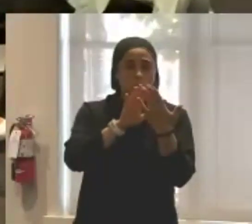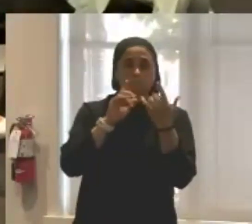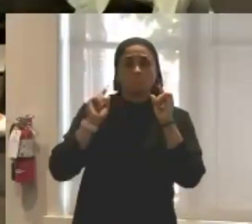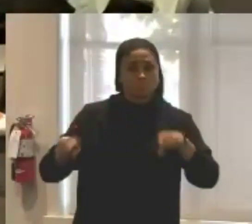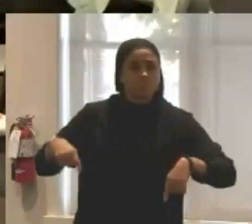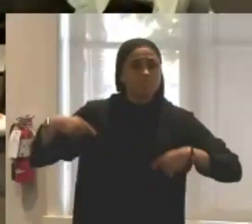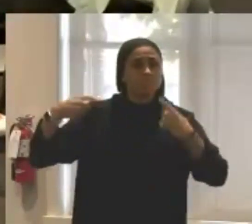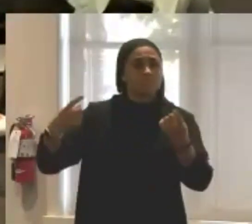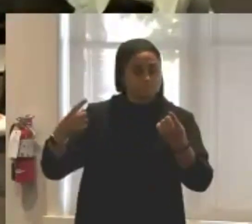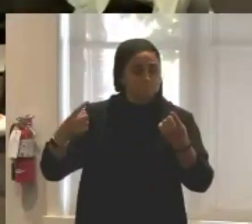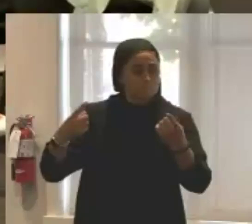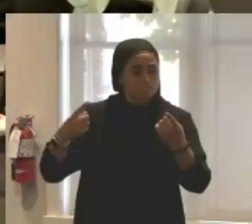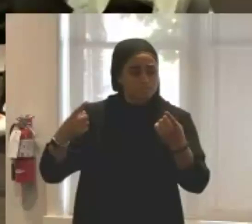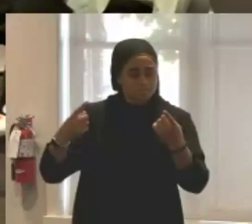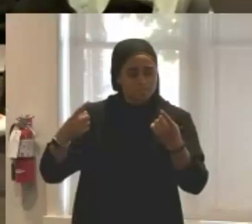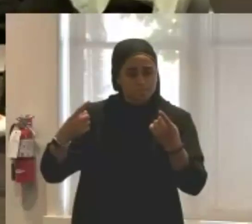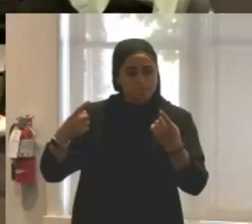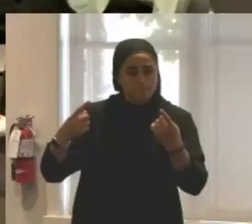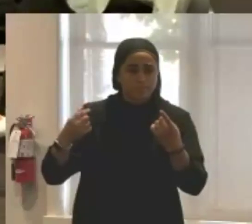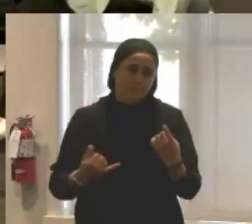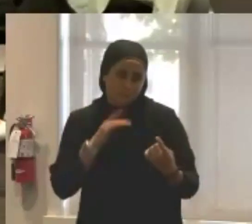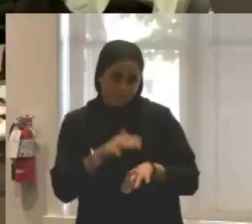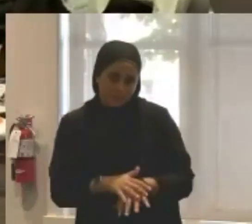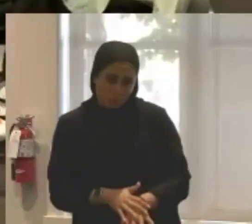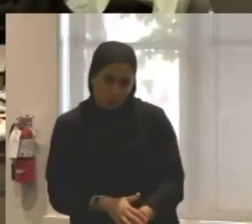like, I think two. One is